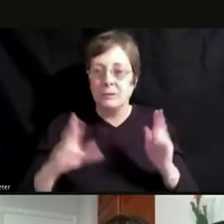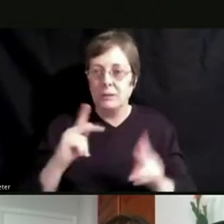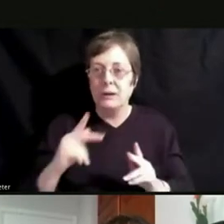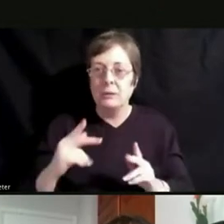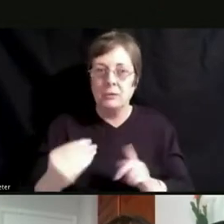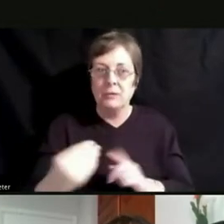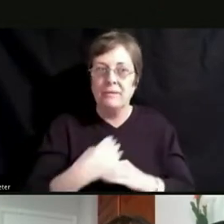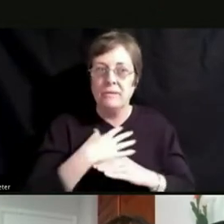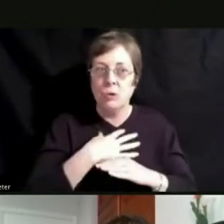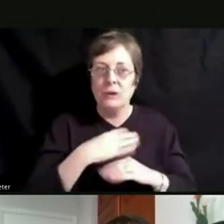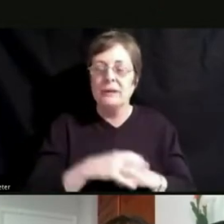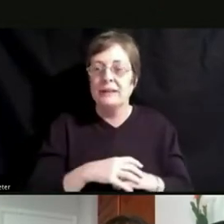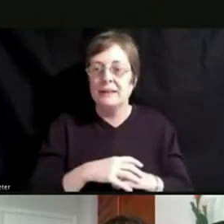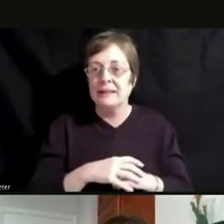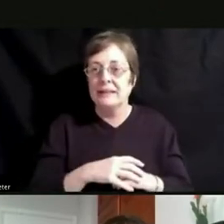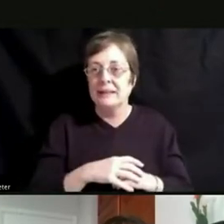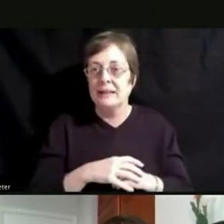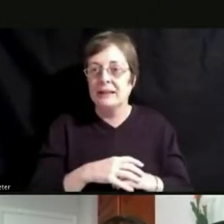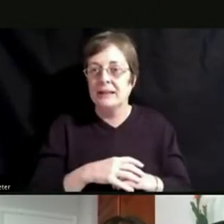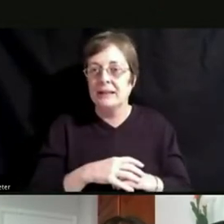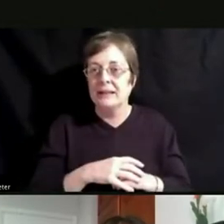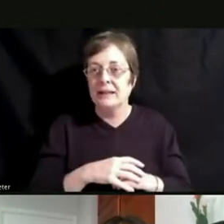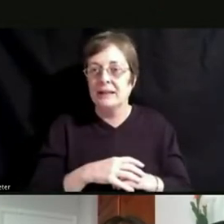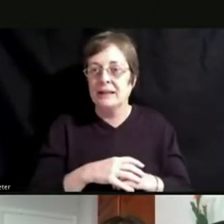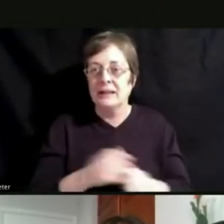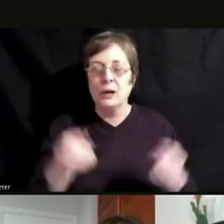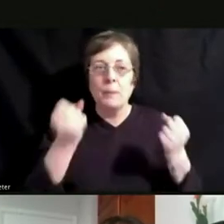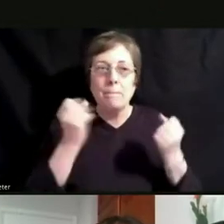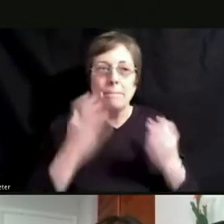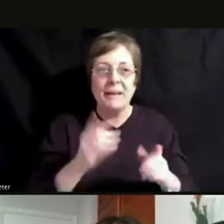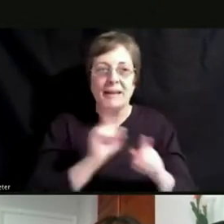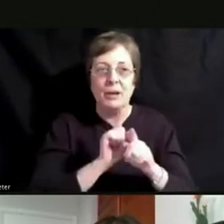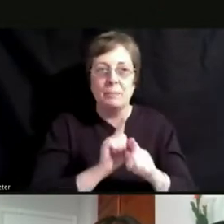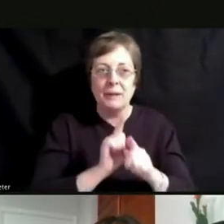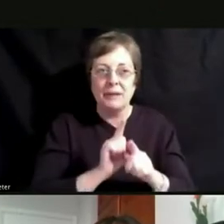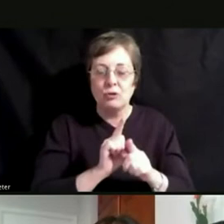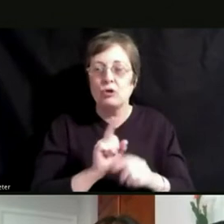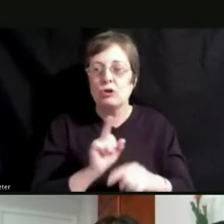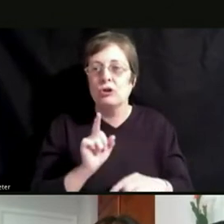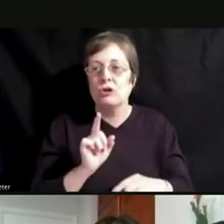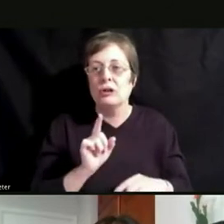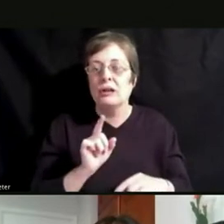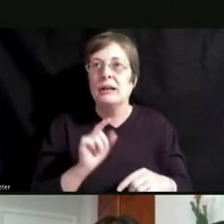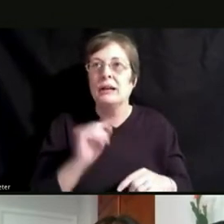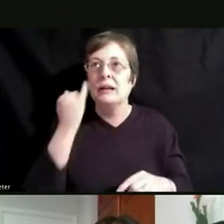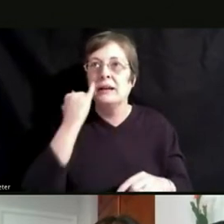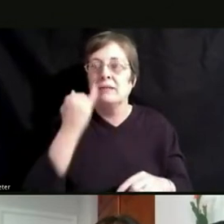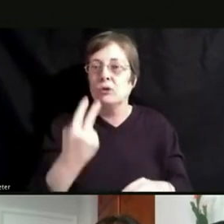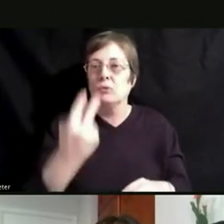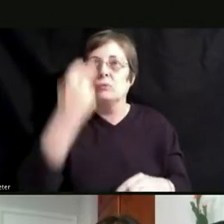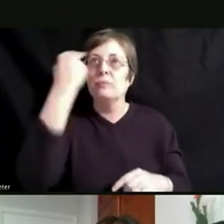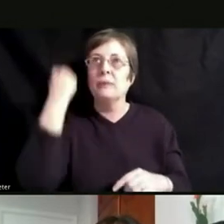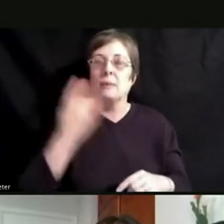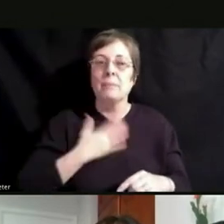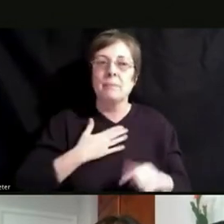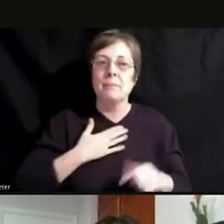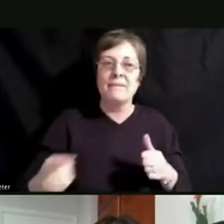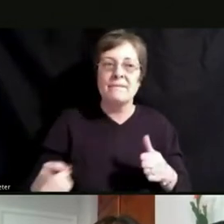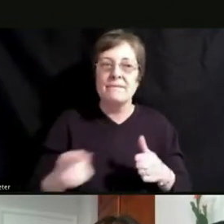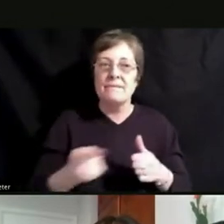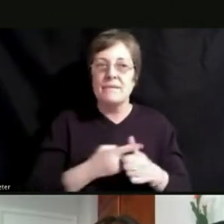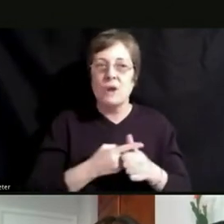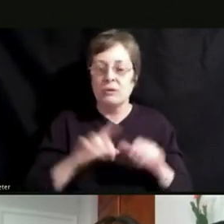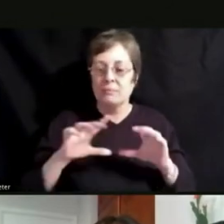think of no less than, you know, two handfuls of mentors. But if I go back to my very first people who